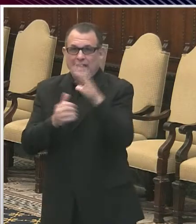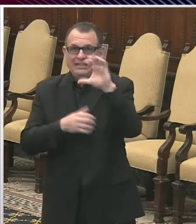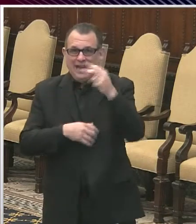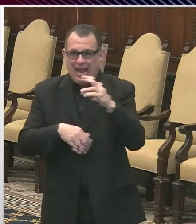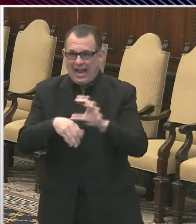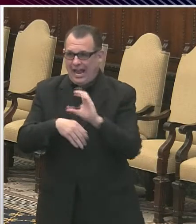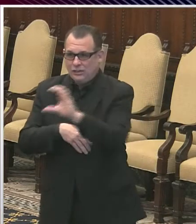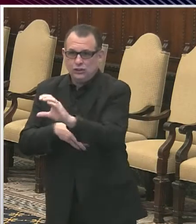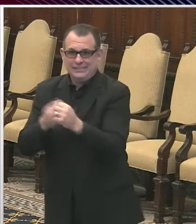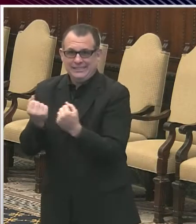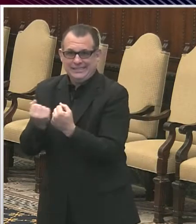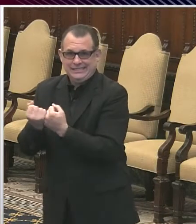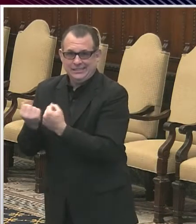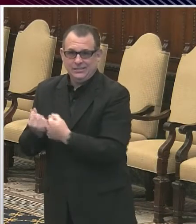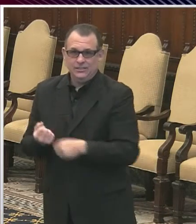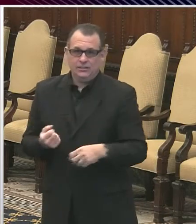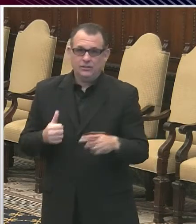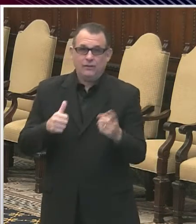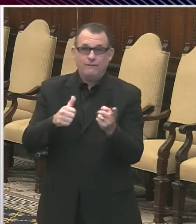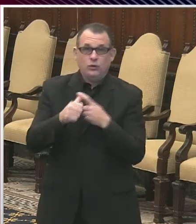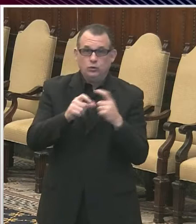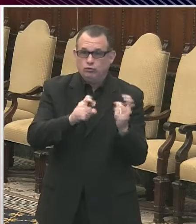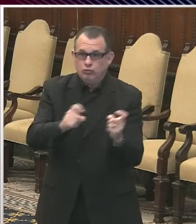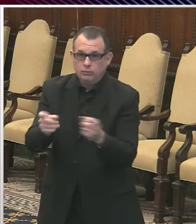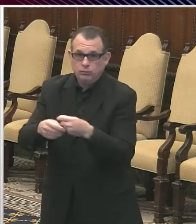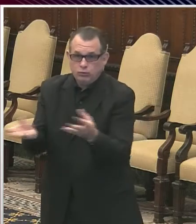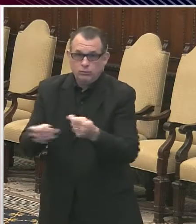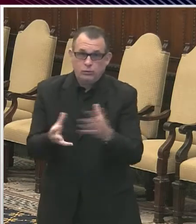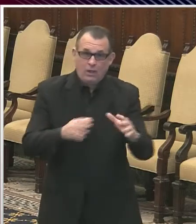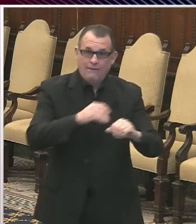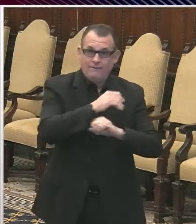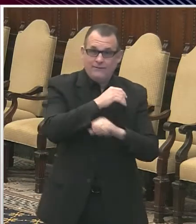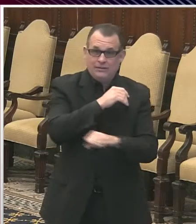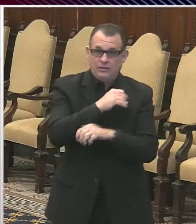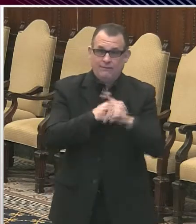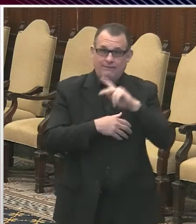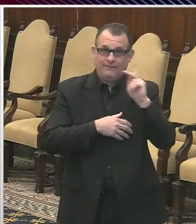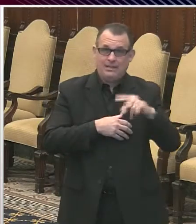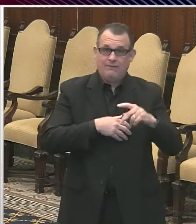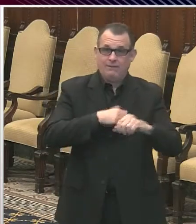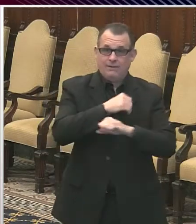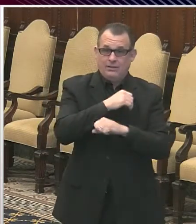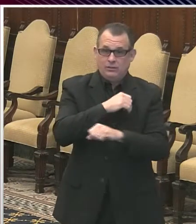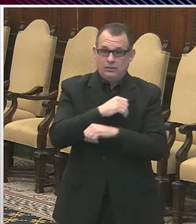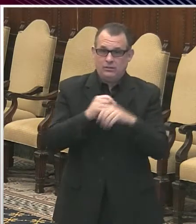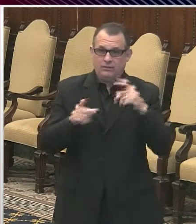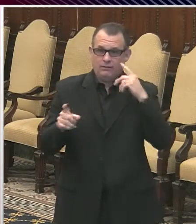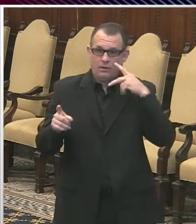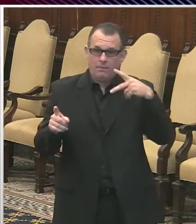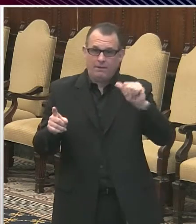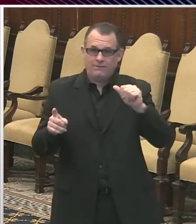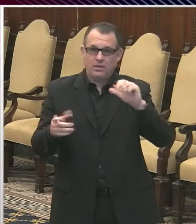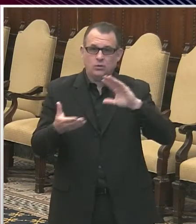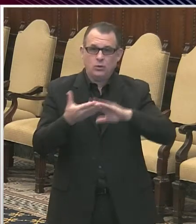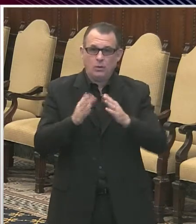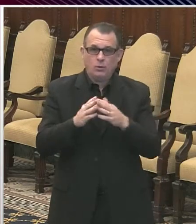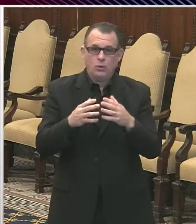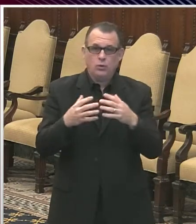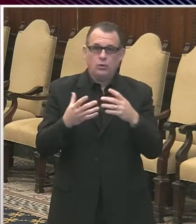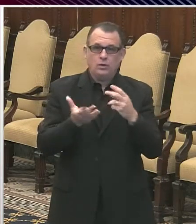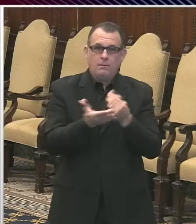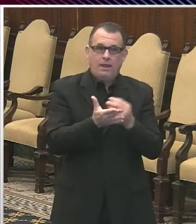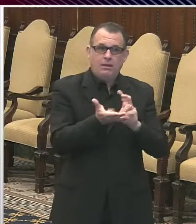in its first round of distribution. The Philadelphia Foundation, which houses the Pennsylvania Immigrant Relief Fund, distributed funds to